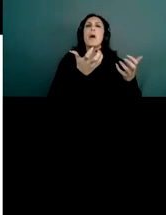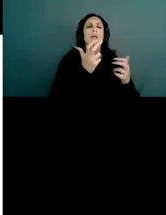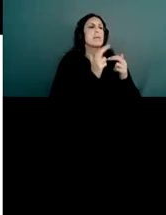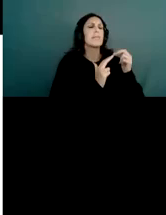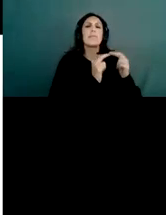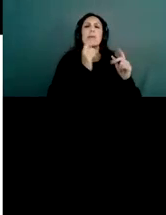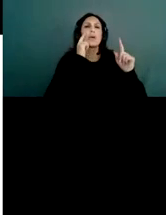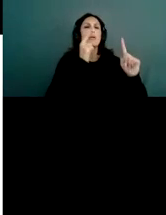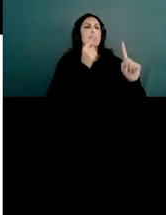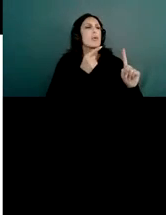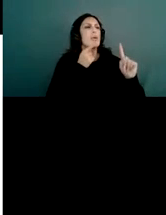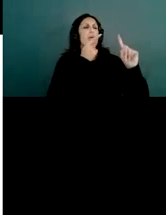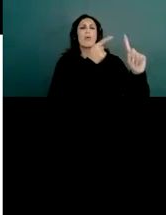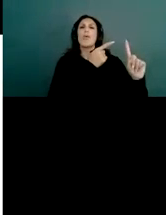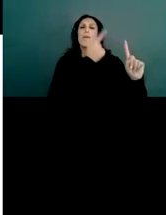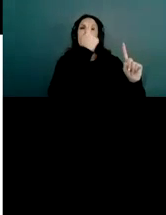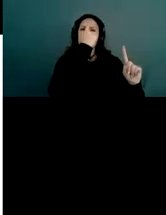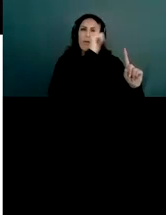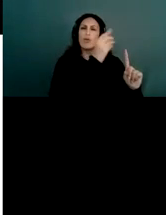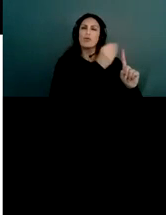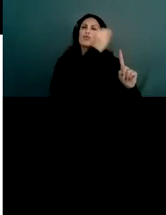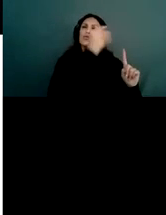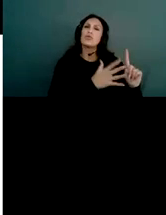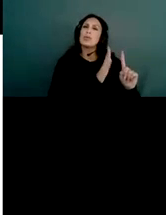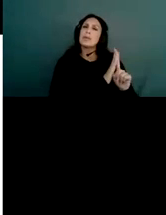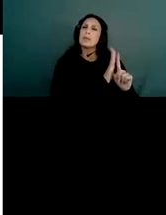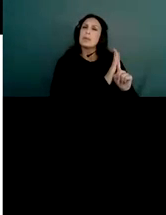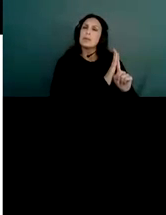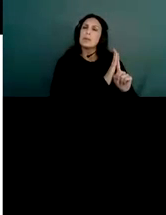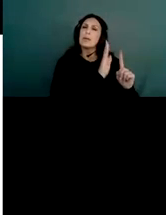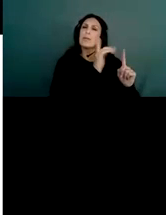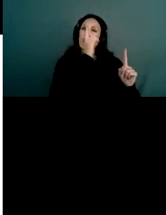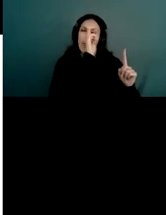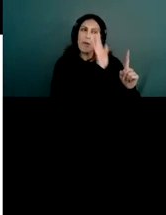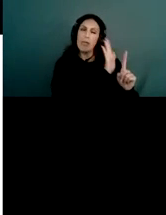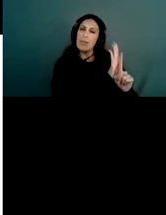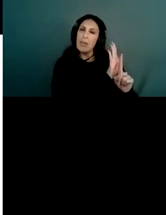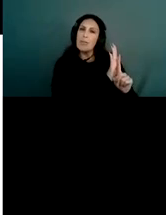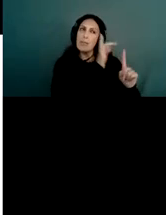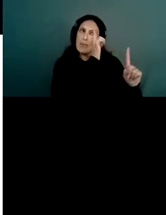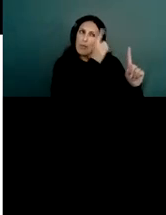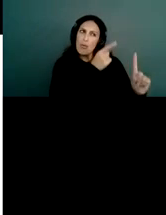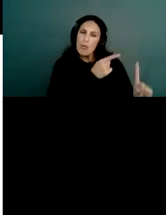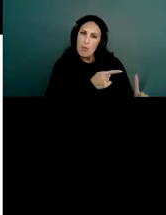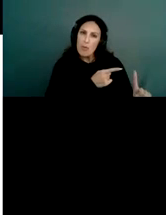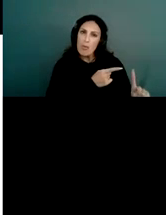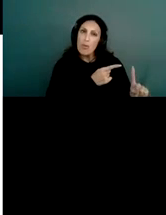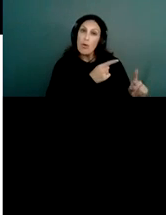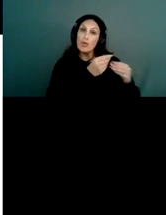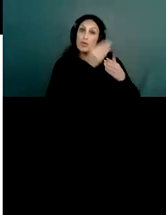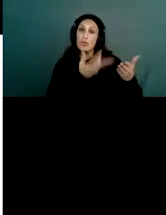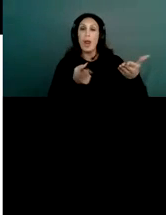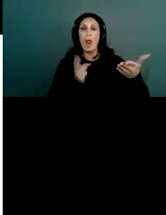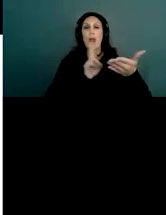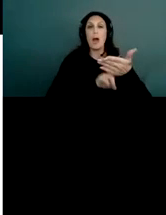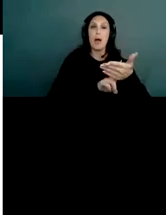goals. And it does this in 2 ways. When students first log on, they see their dashboard that shows their progress